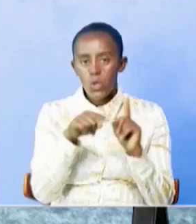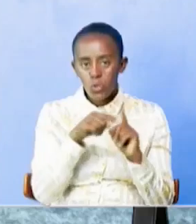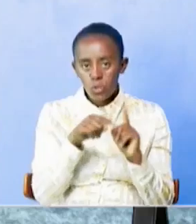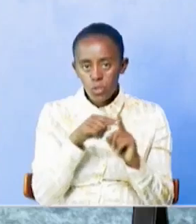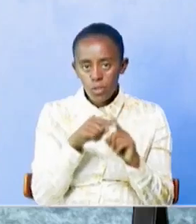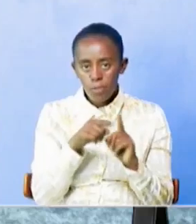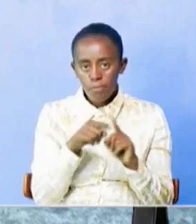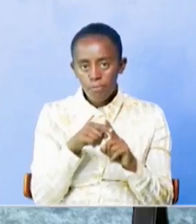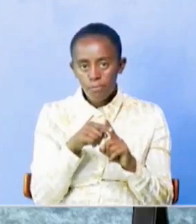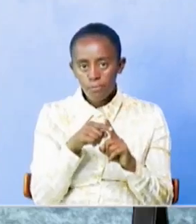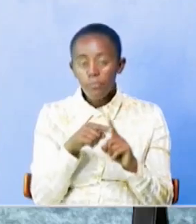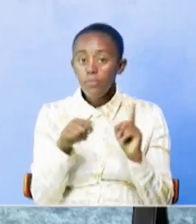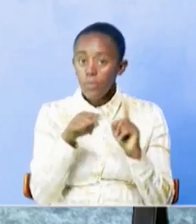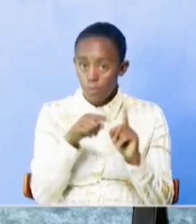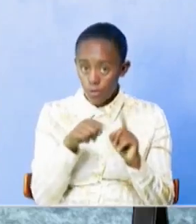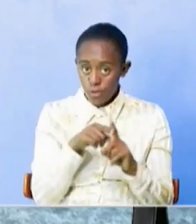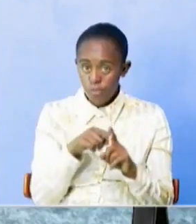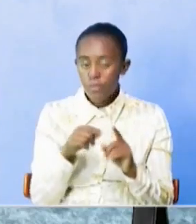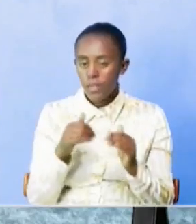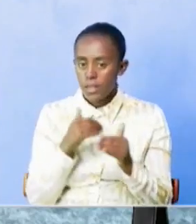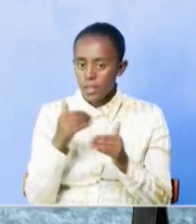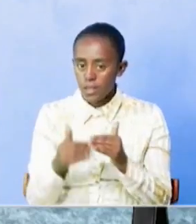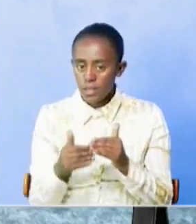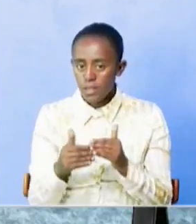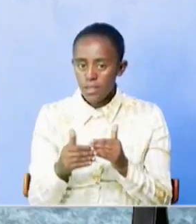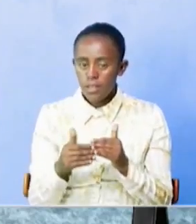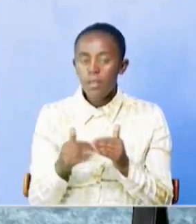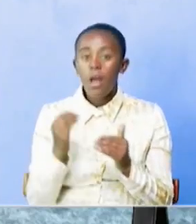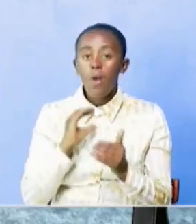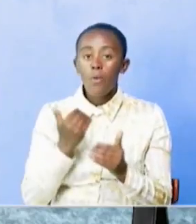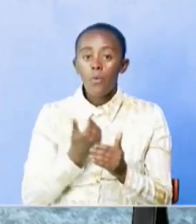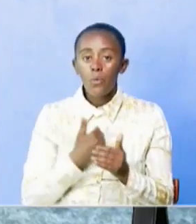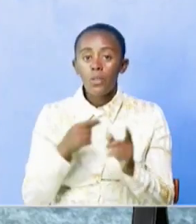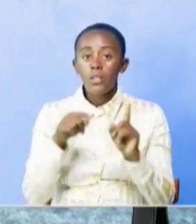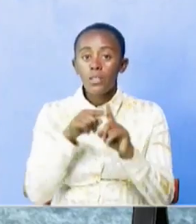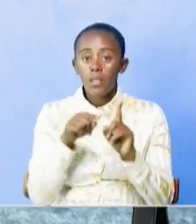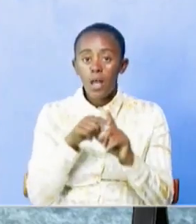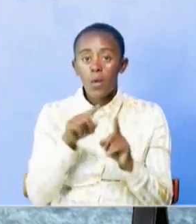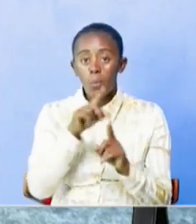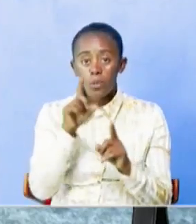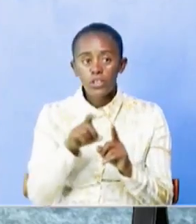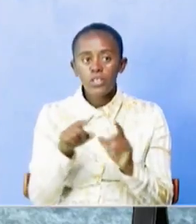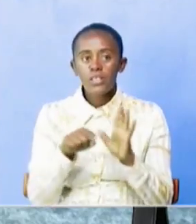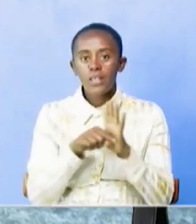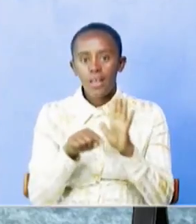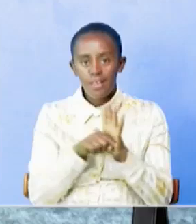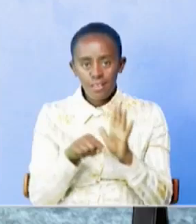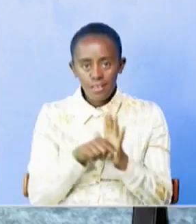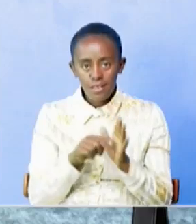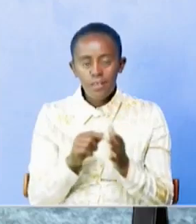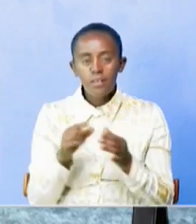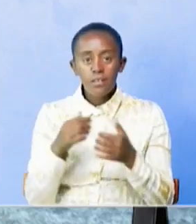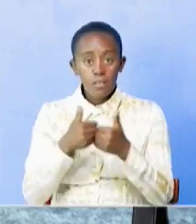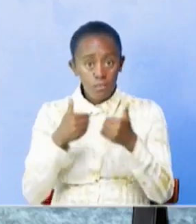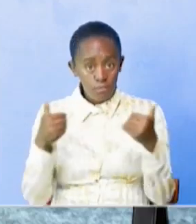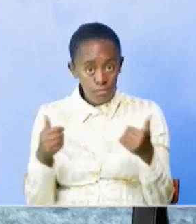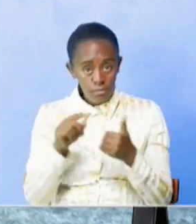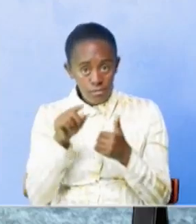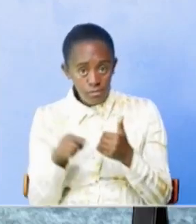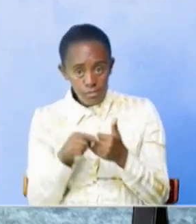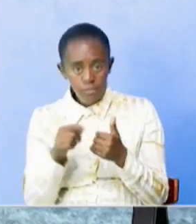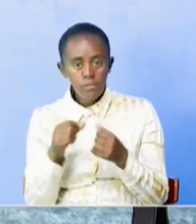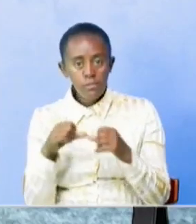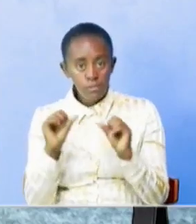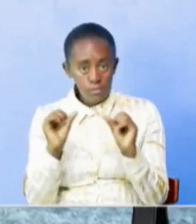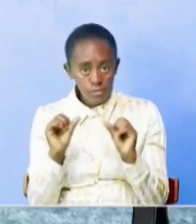our statement, which is positive, and then our tag question, which is negative. And it's separated by a comma and